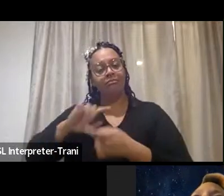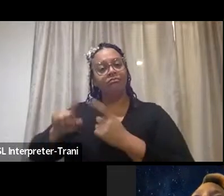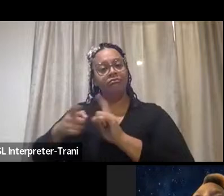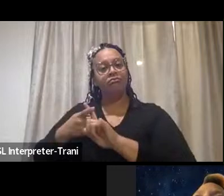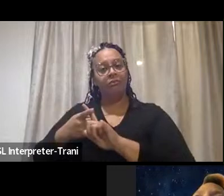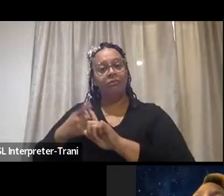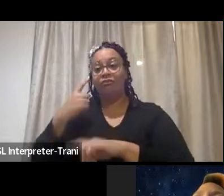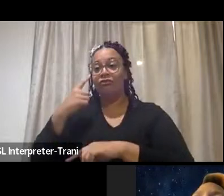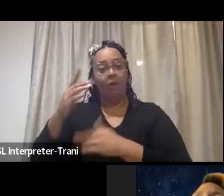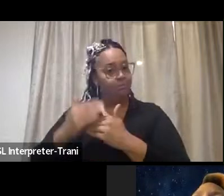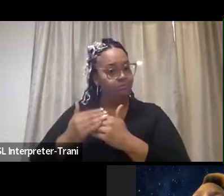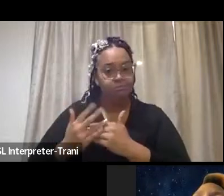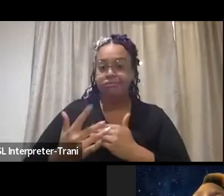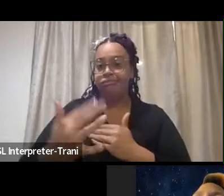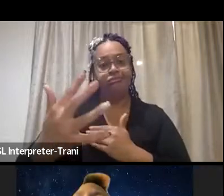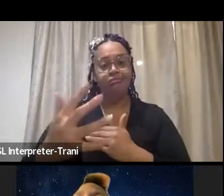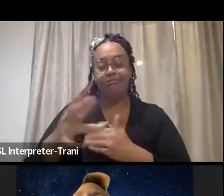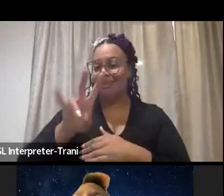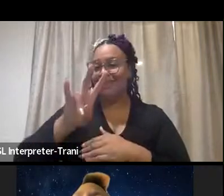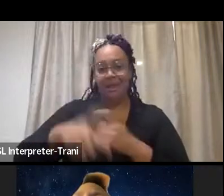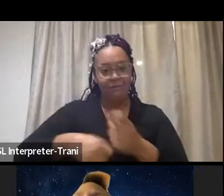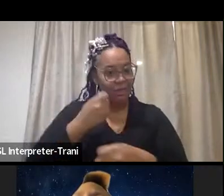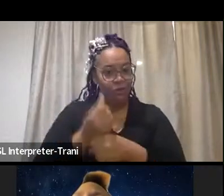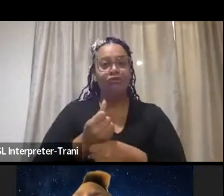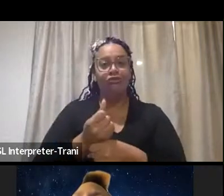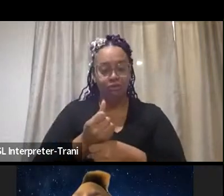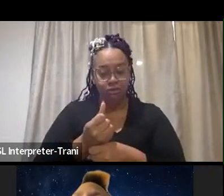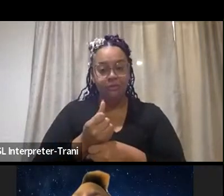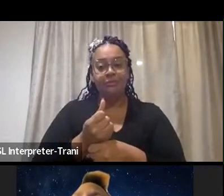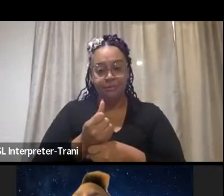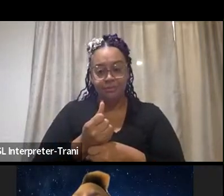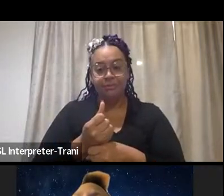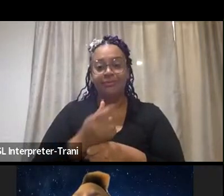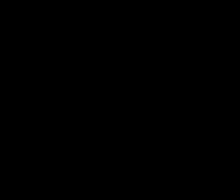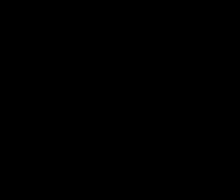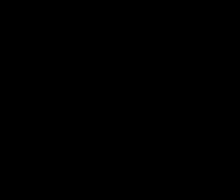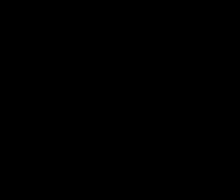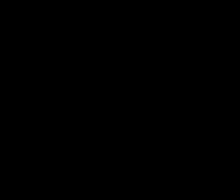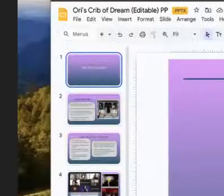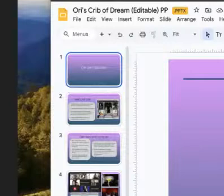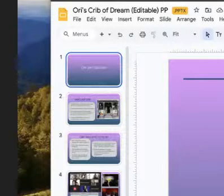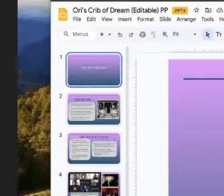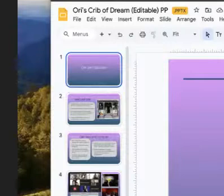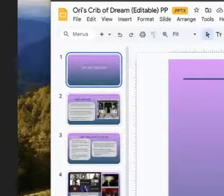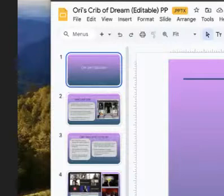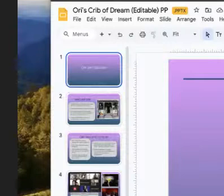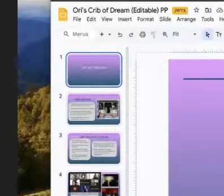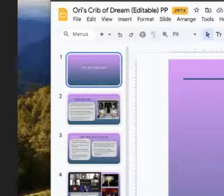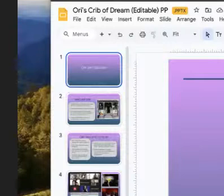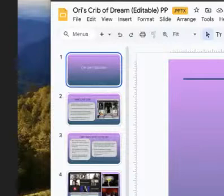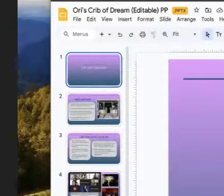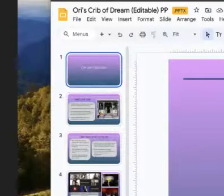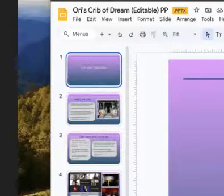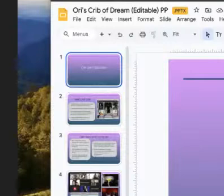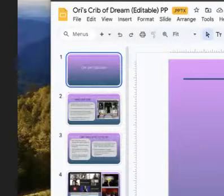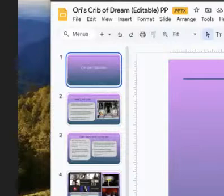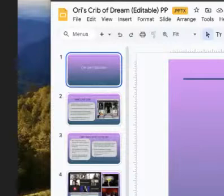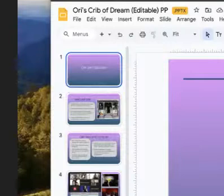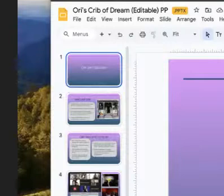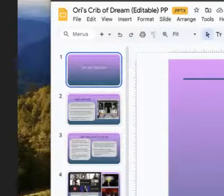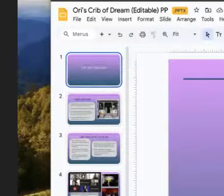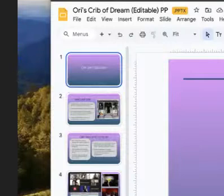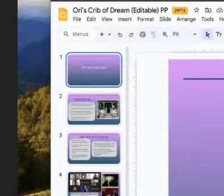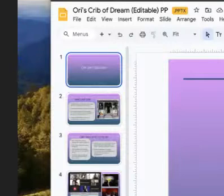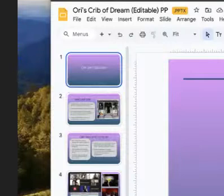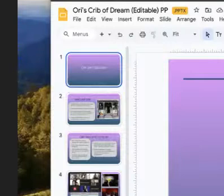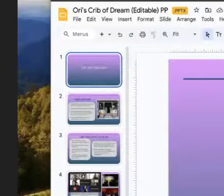the entirety of that time. Ooh, okay, yes, it's letting me share. And we just want to introduce